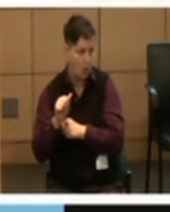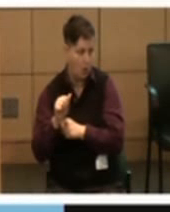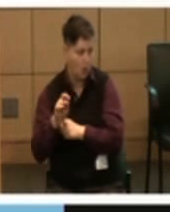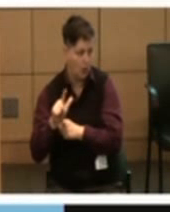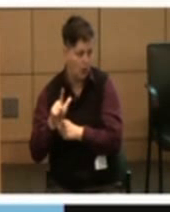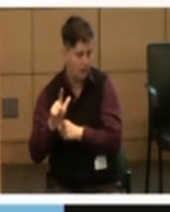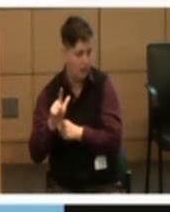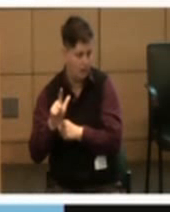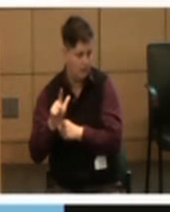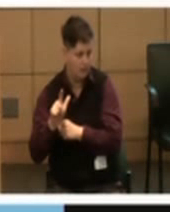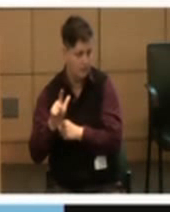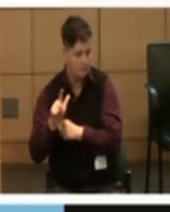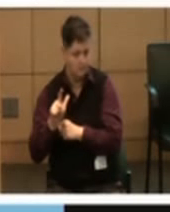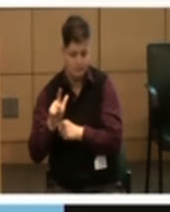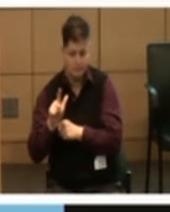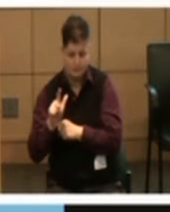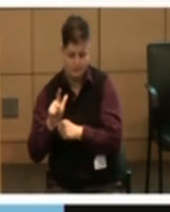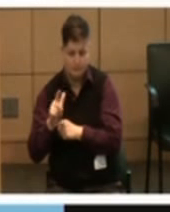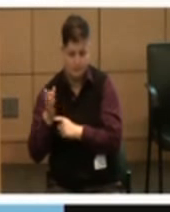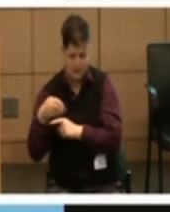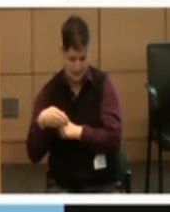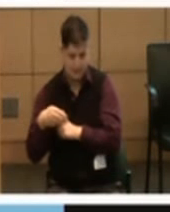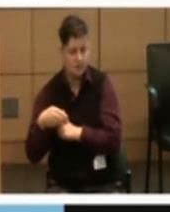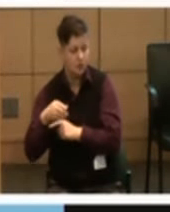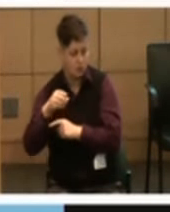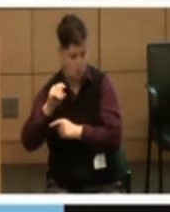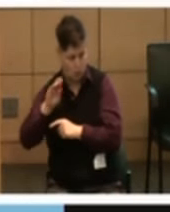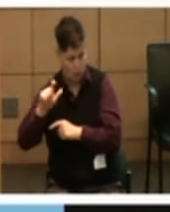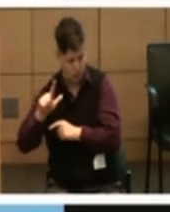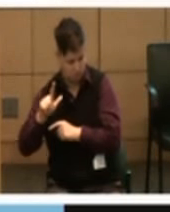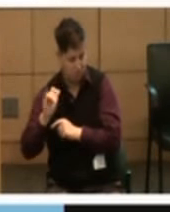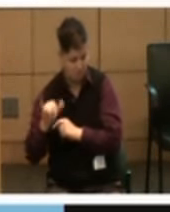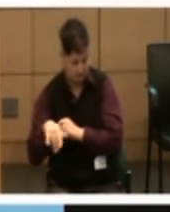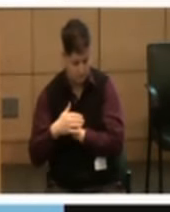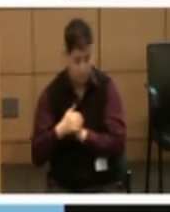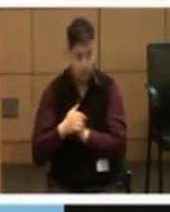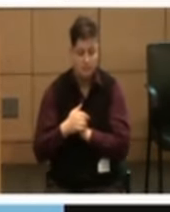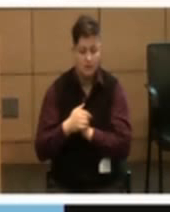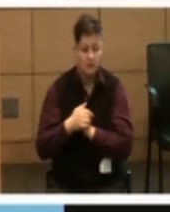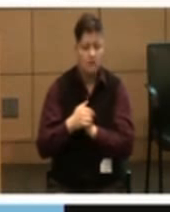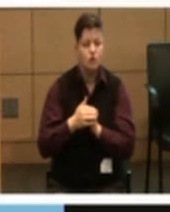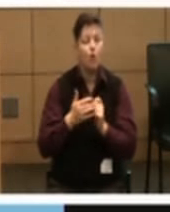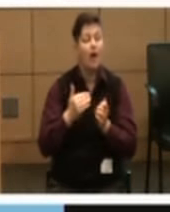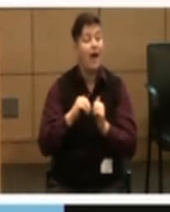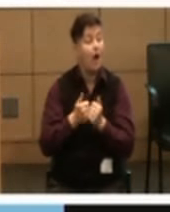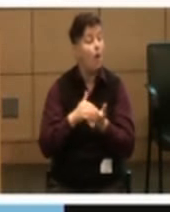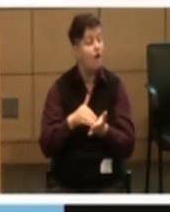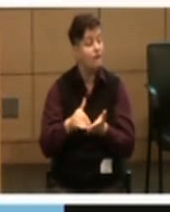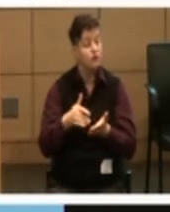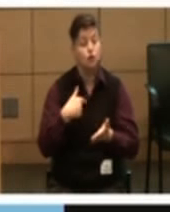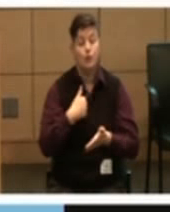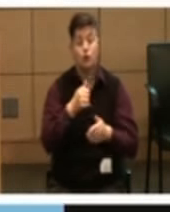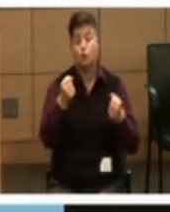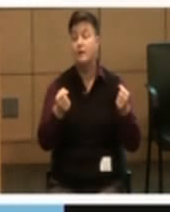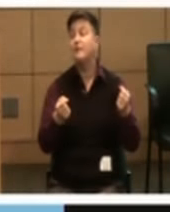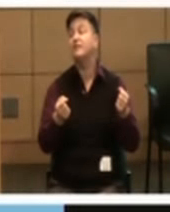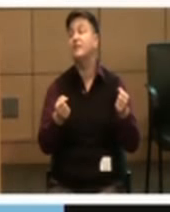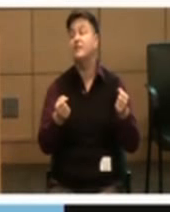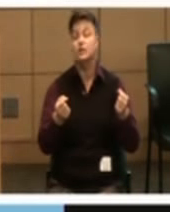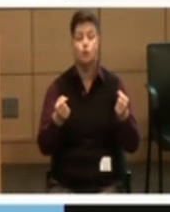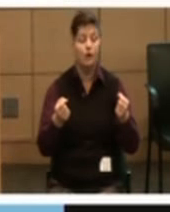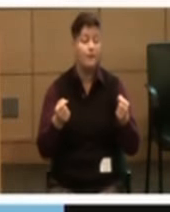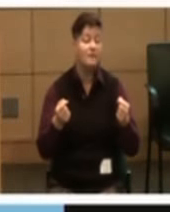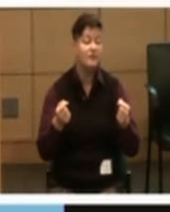just an example of a question here, how often does your child understand what you say in a car? And so the parent would